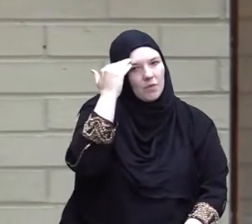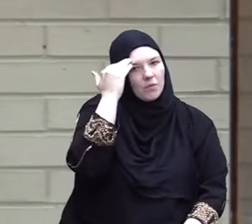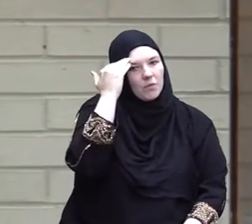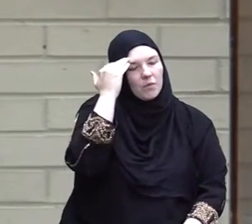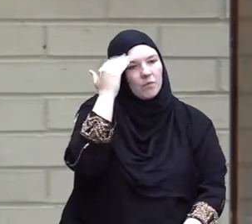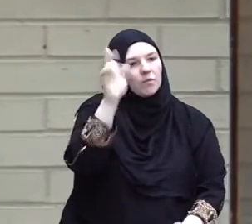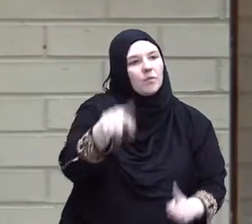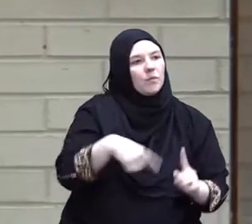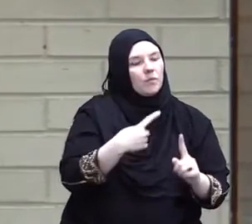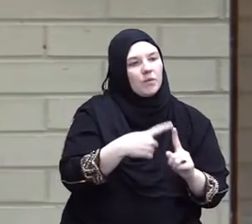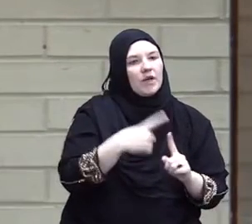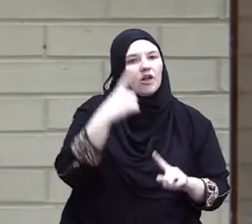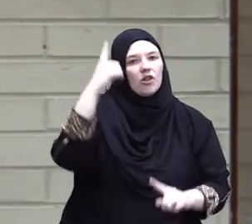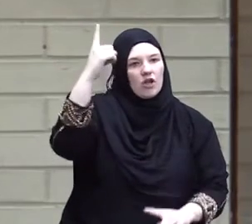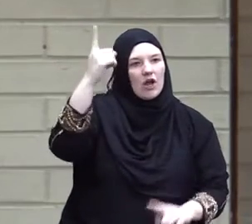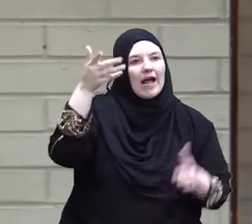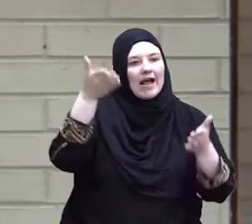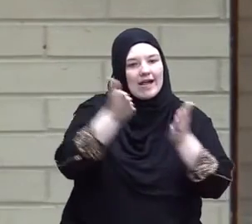asks them